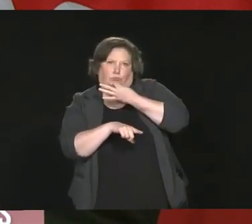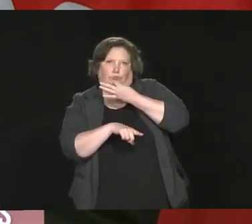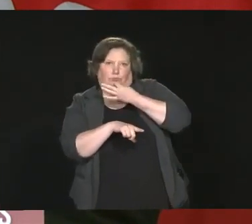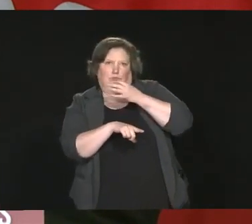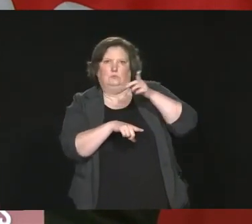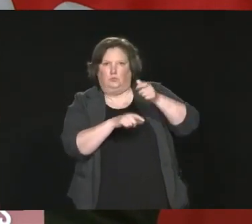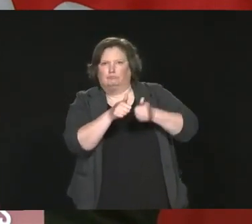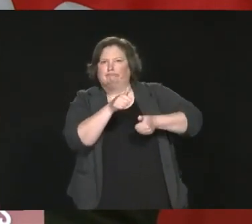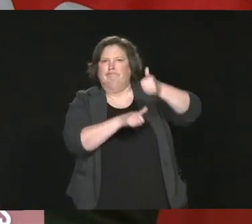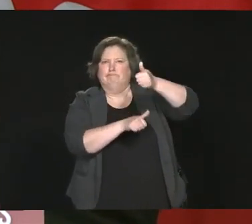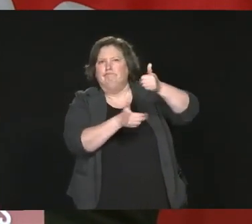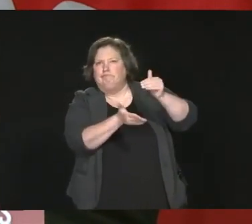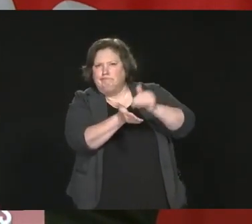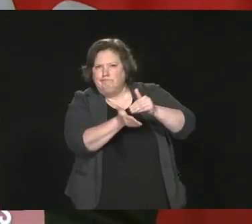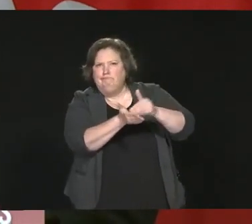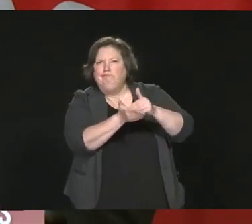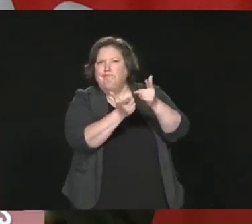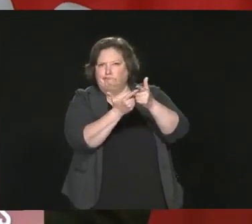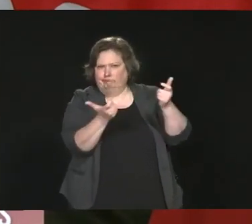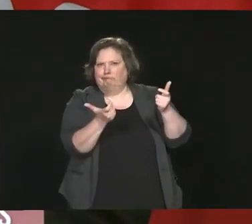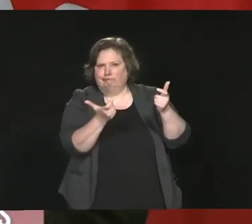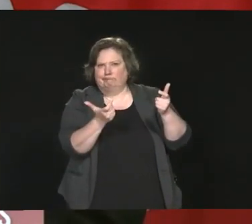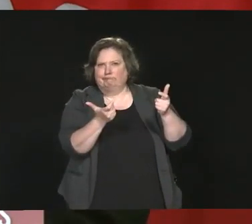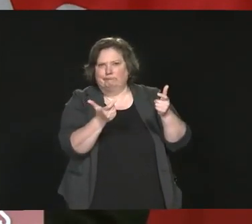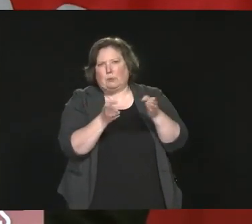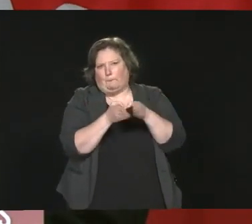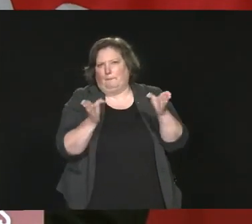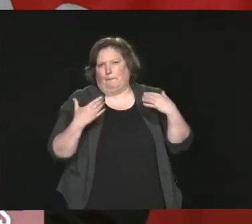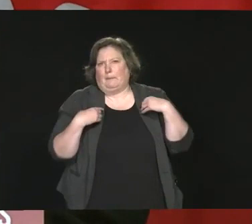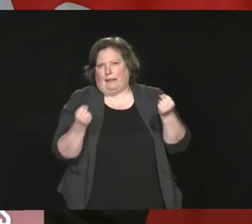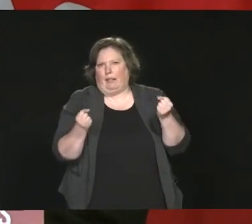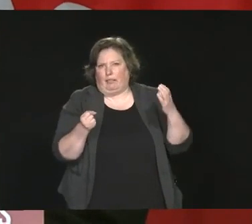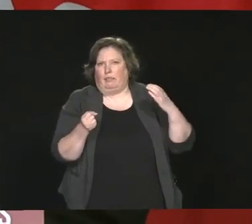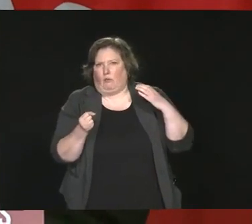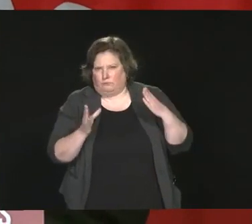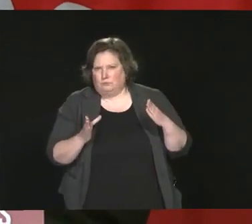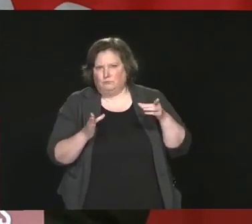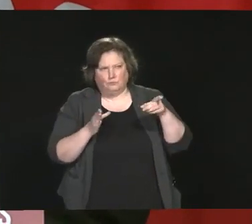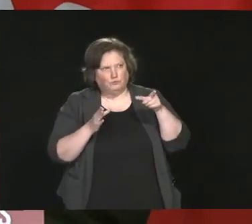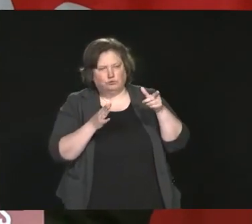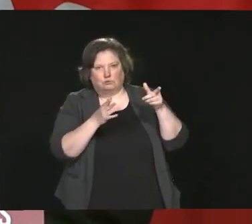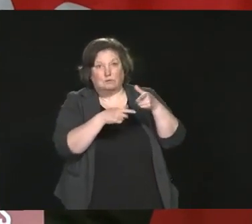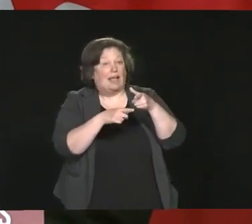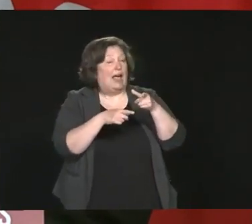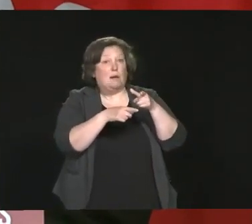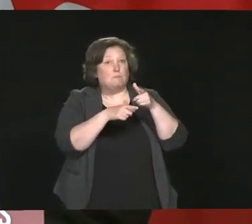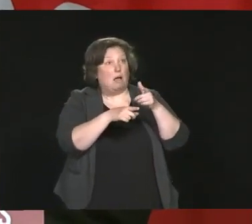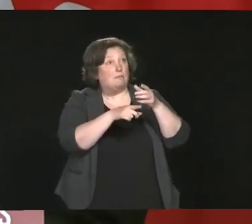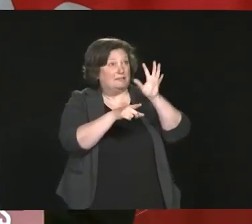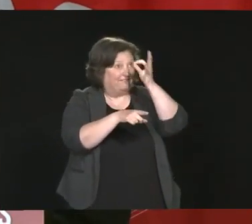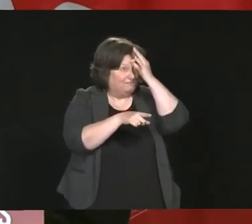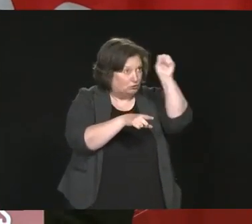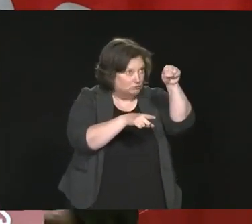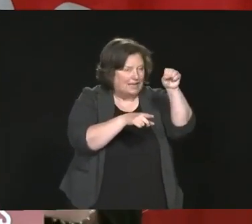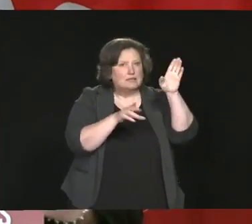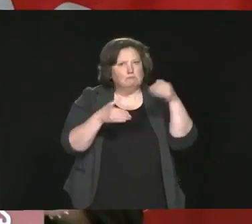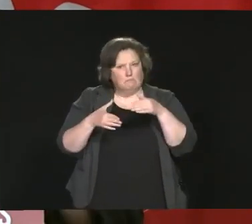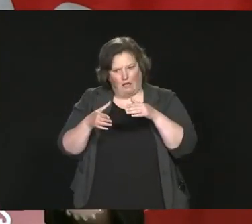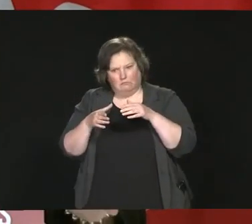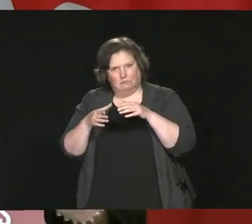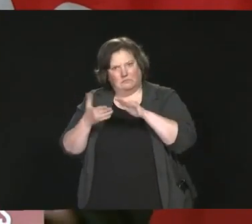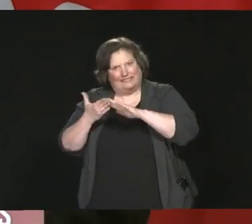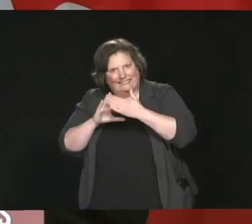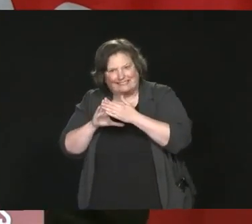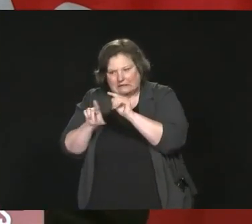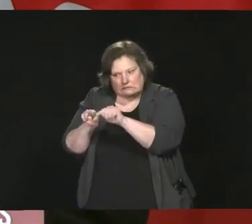Canada. And the more local, the better. Canadian public health officers across